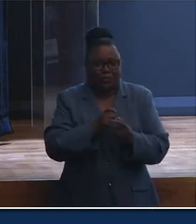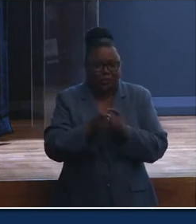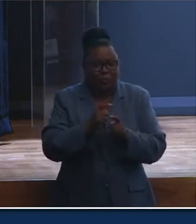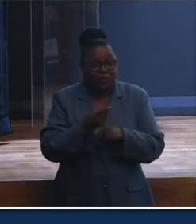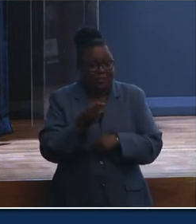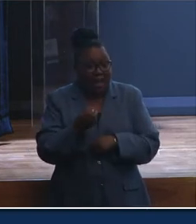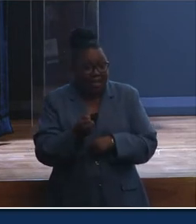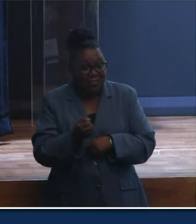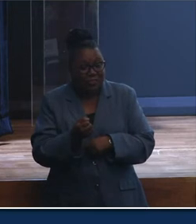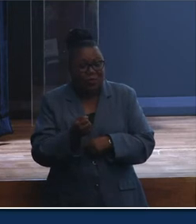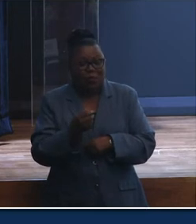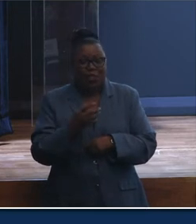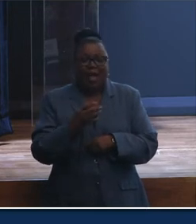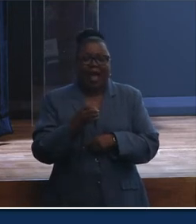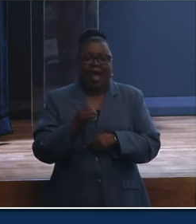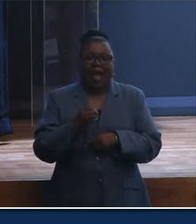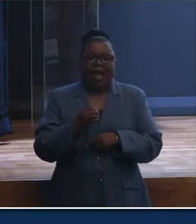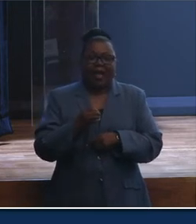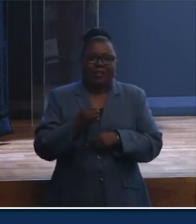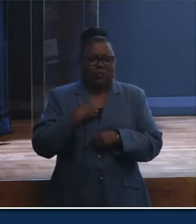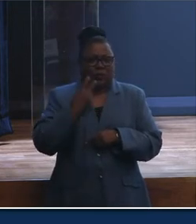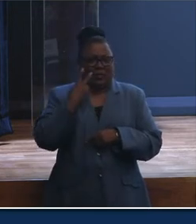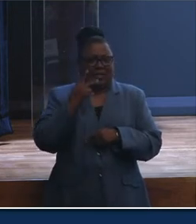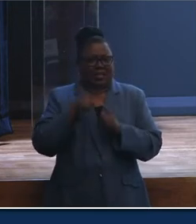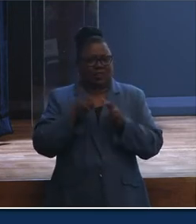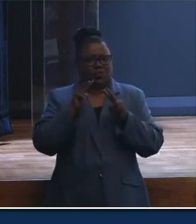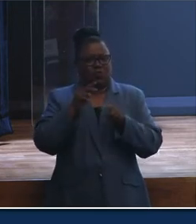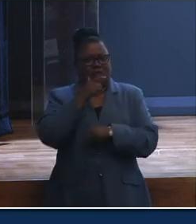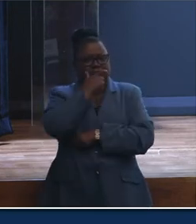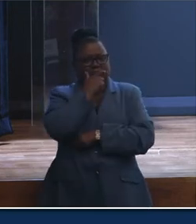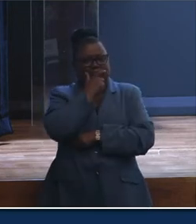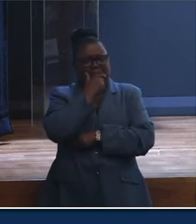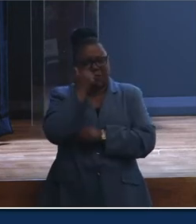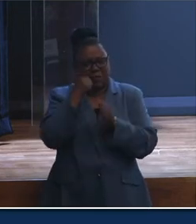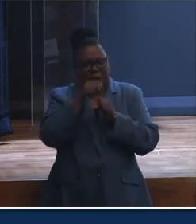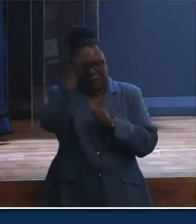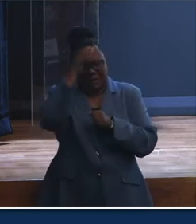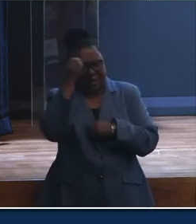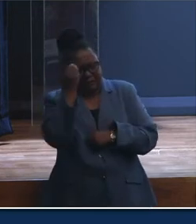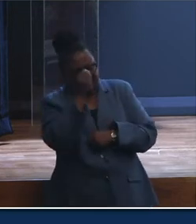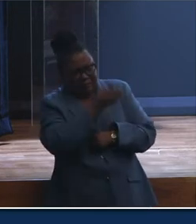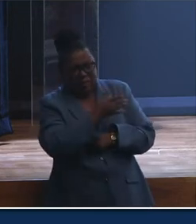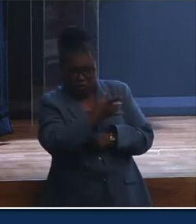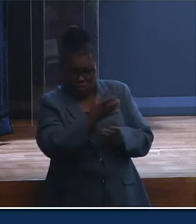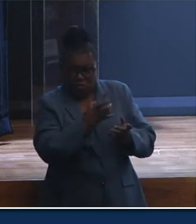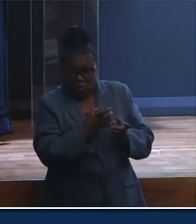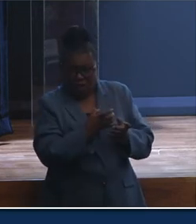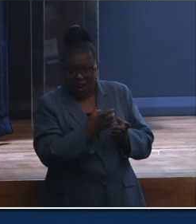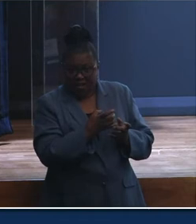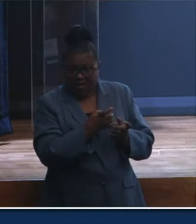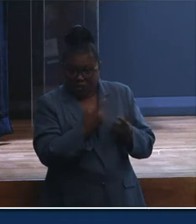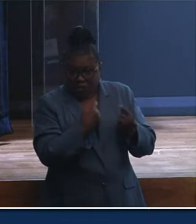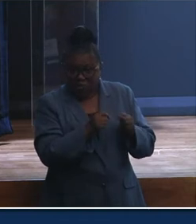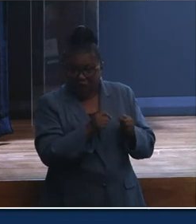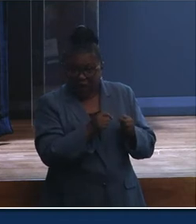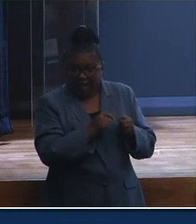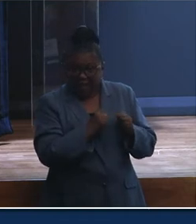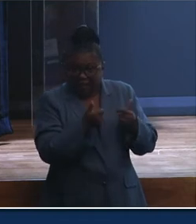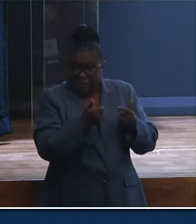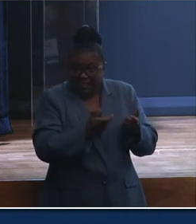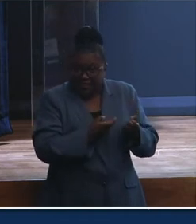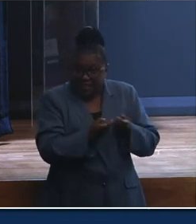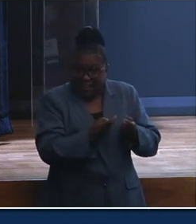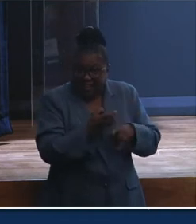in high school. And, you know, you're seeing this and you're watching it. And I remember my dad said to me, do you want to, like, try speed